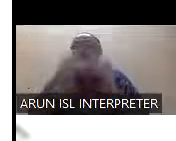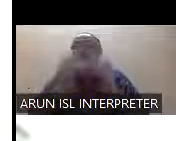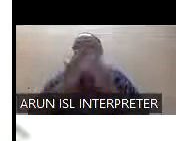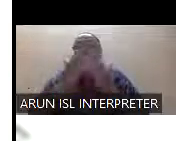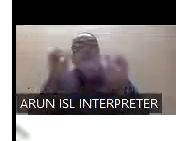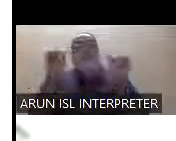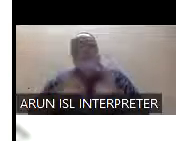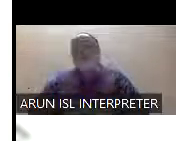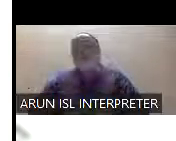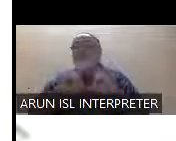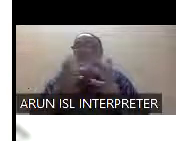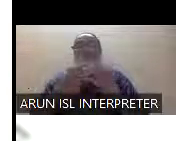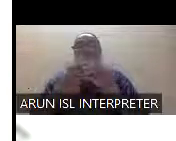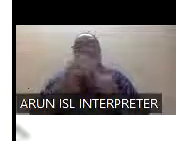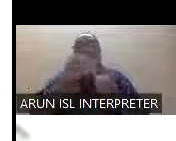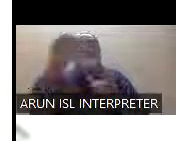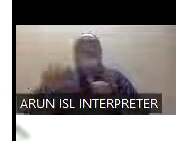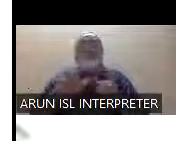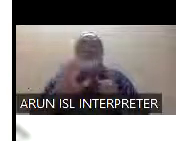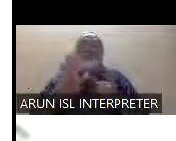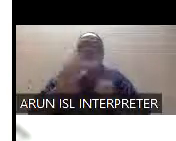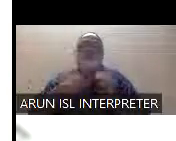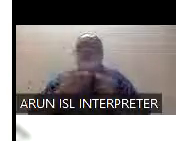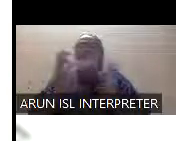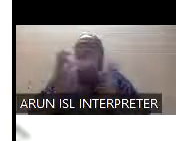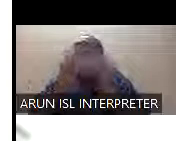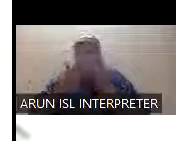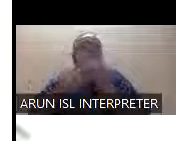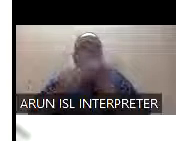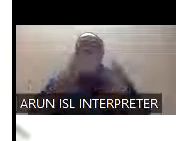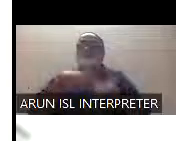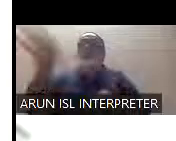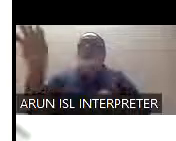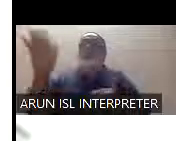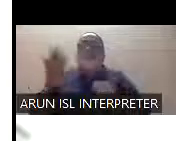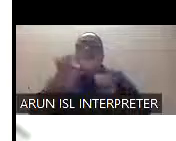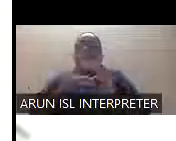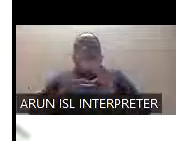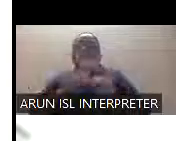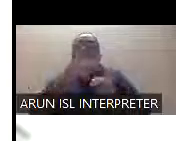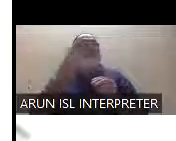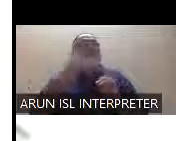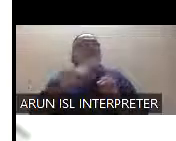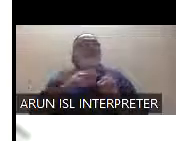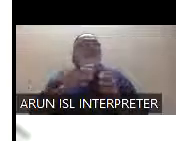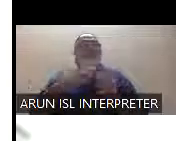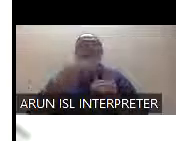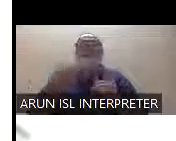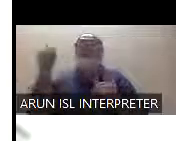accessible. Schools tell them that, okay, we don't have a special educator, go and give admission to your child in some other